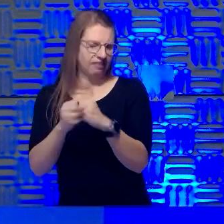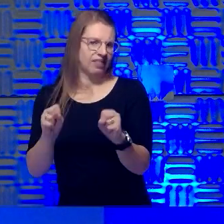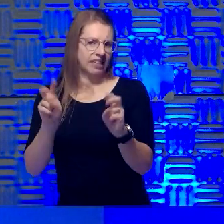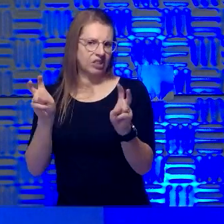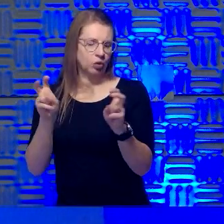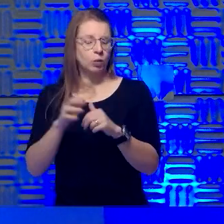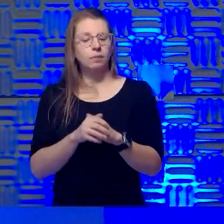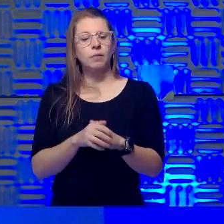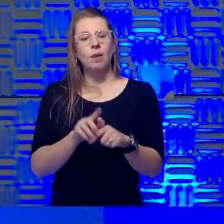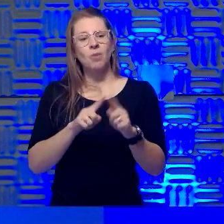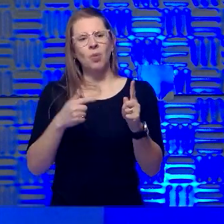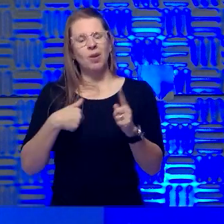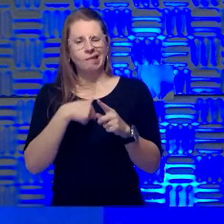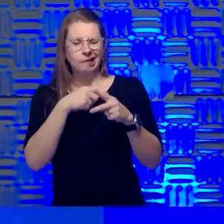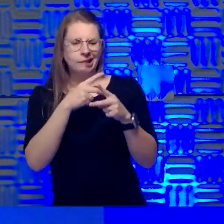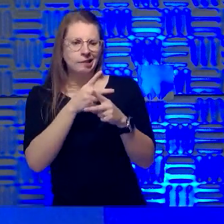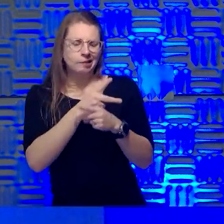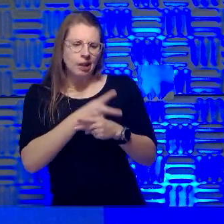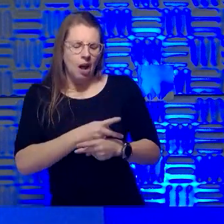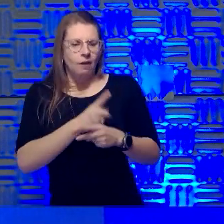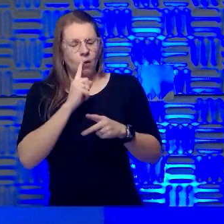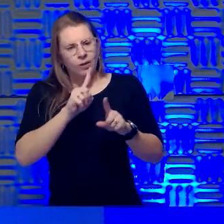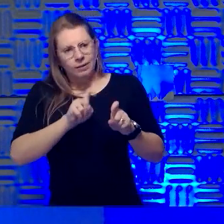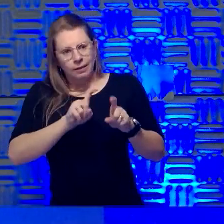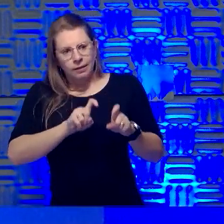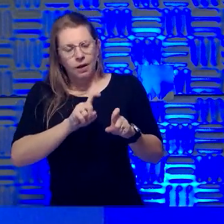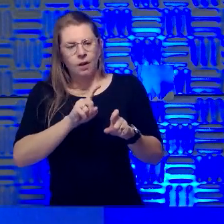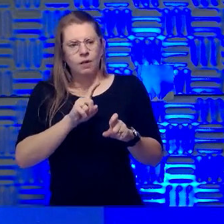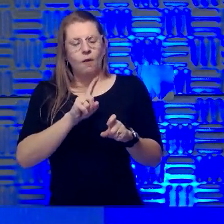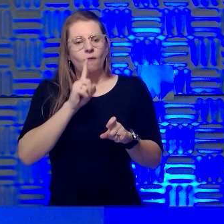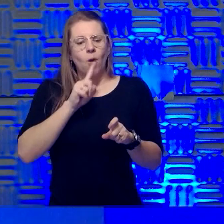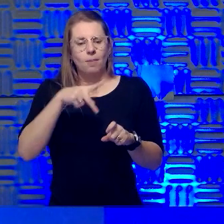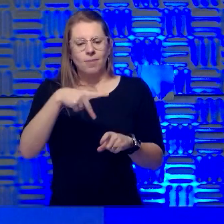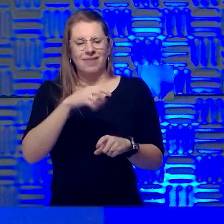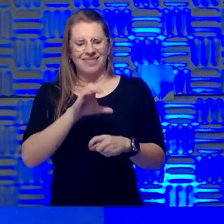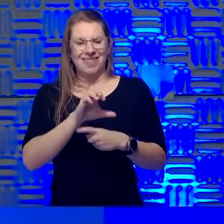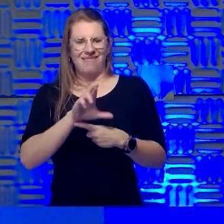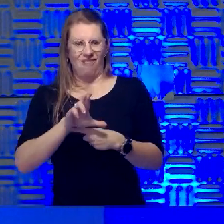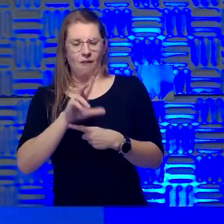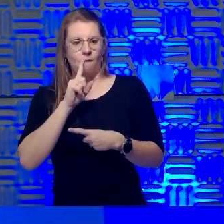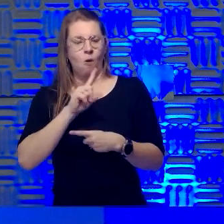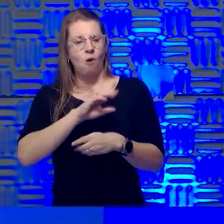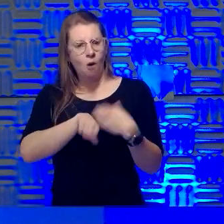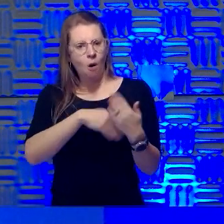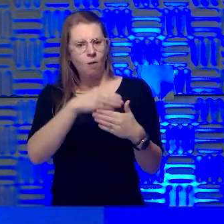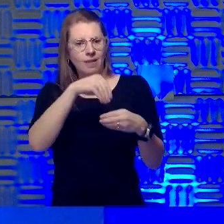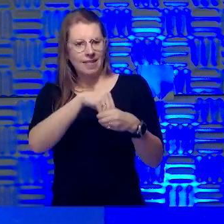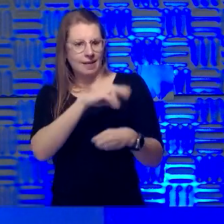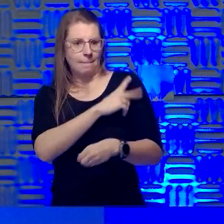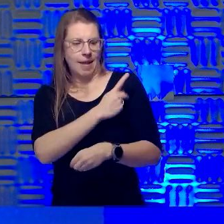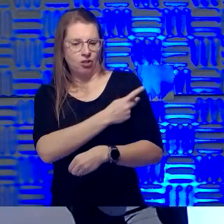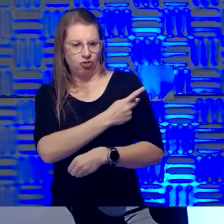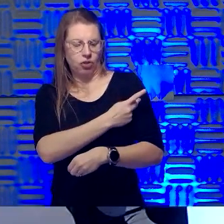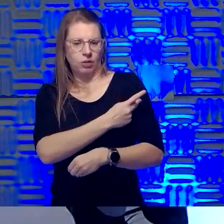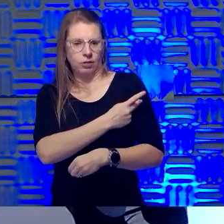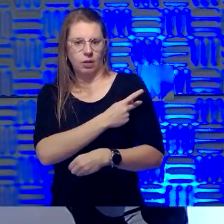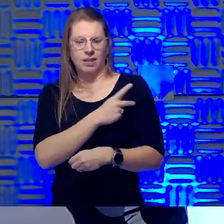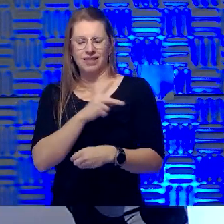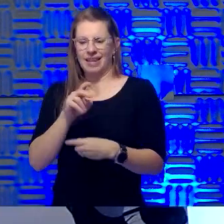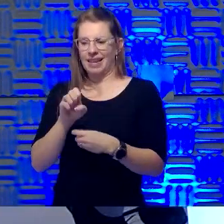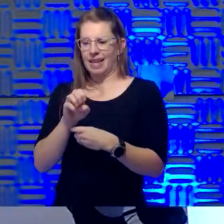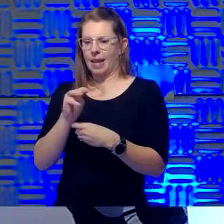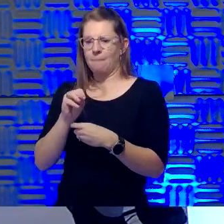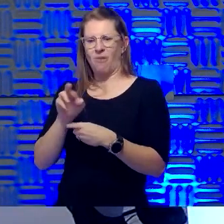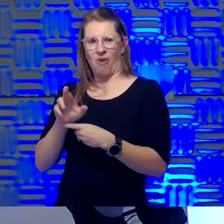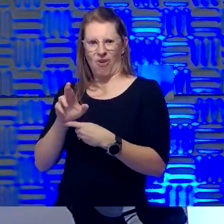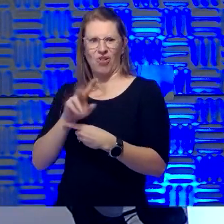doing testing, for acute testing for PCR, for all inpatient admissions at this point. And to say in it's time. really an EMR question, we have to have